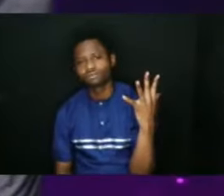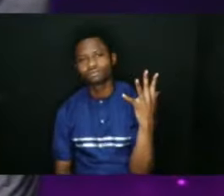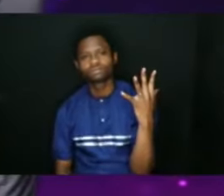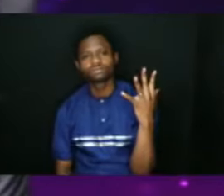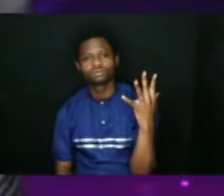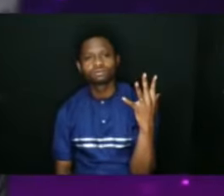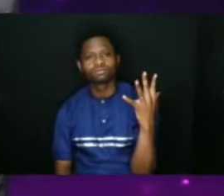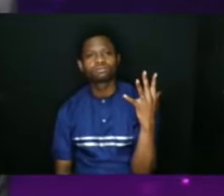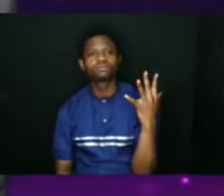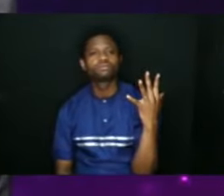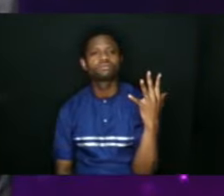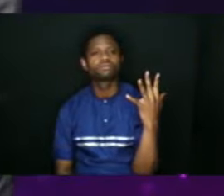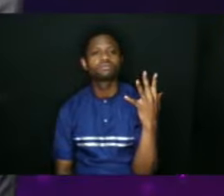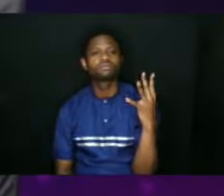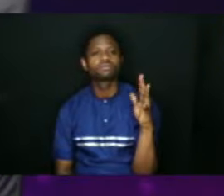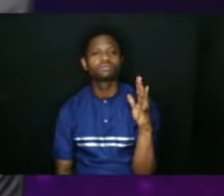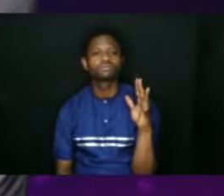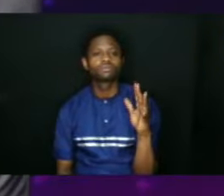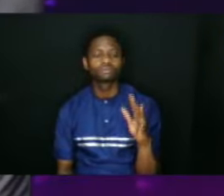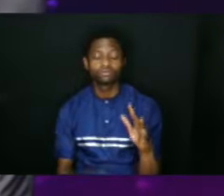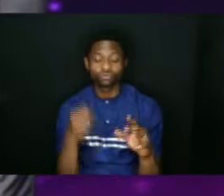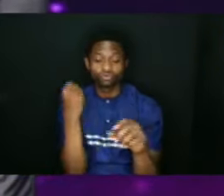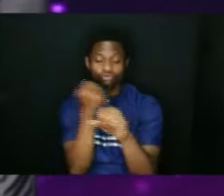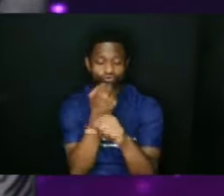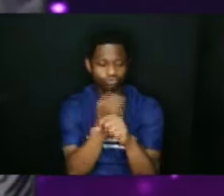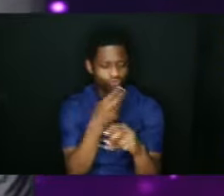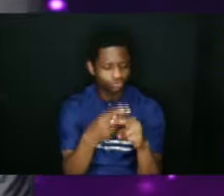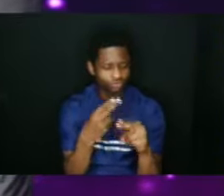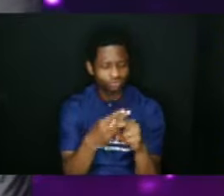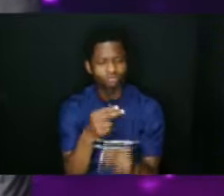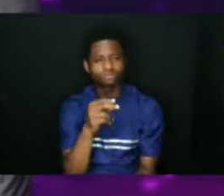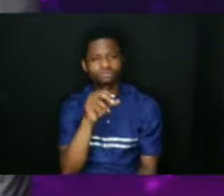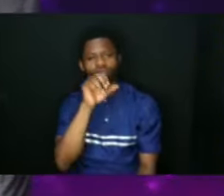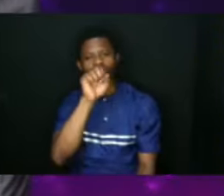five, the stone is referred to as